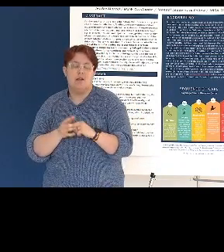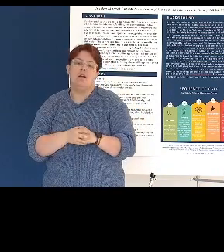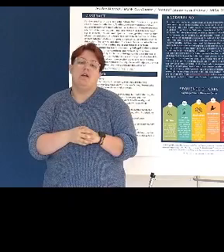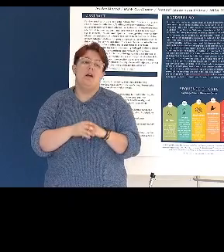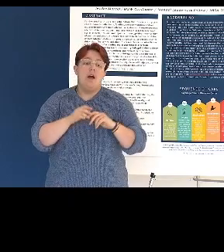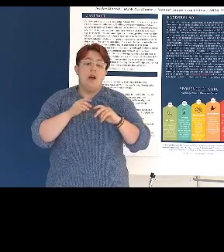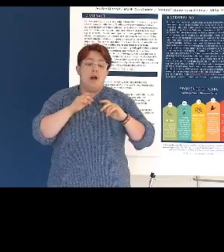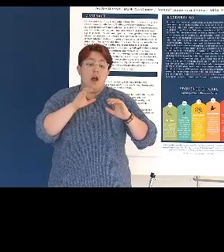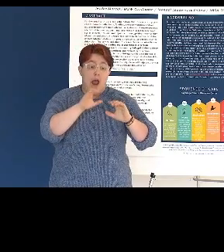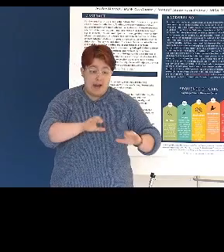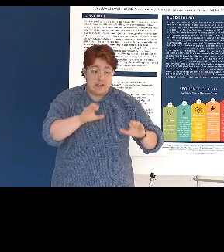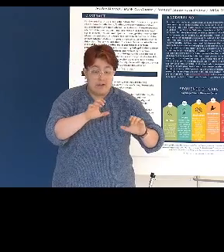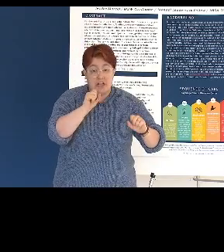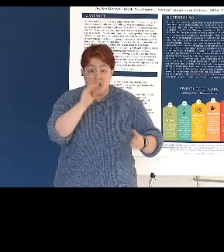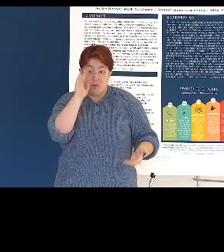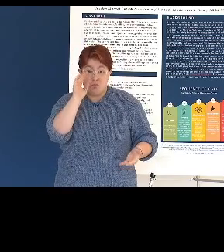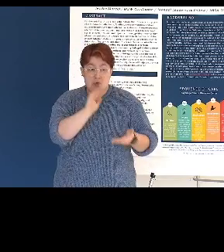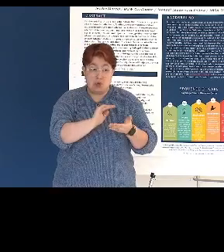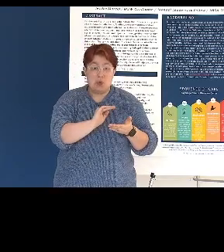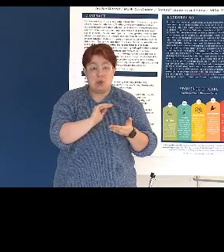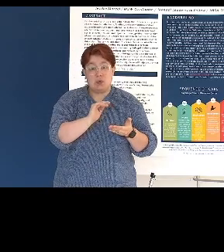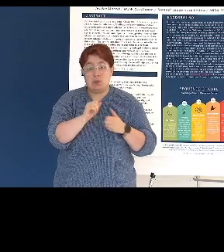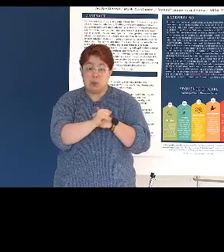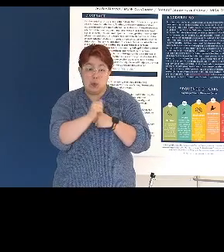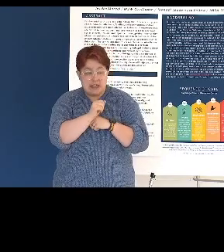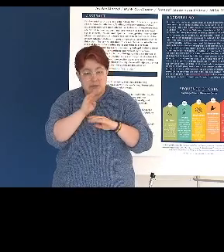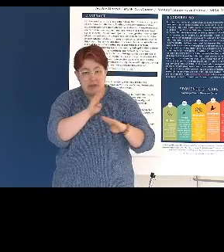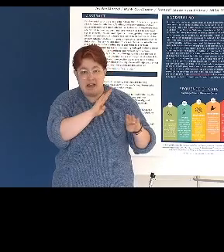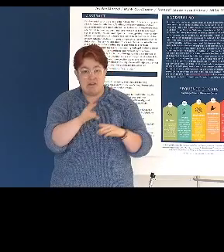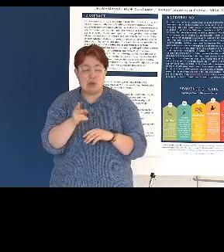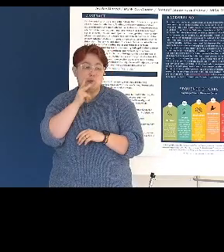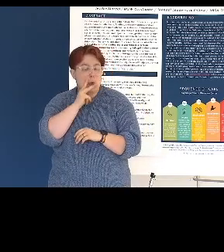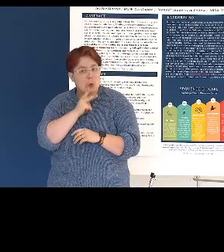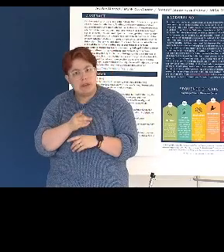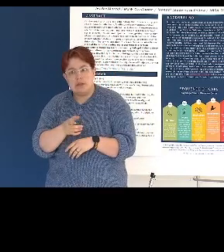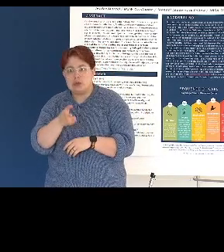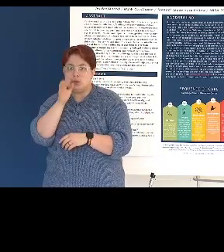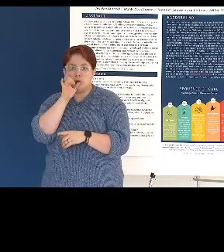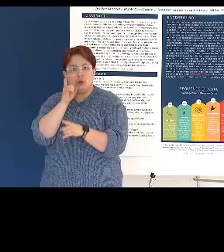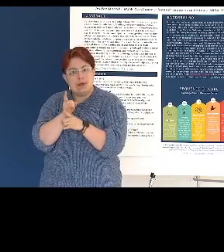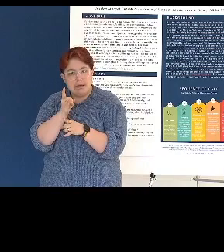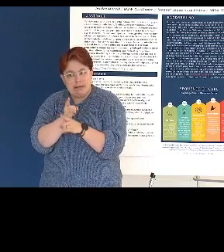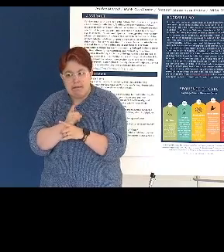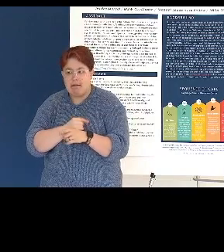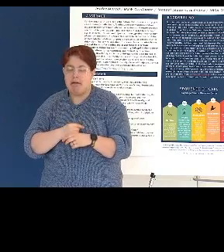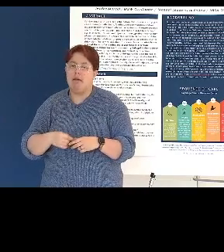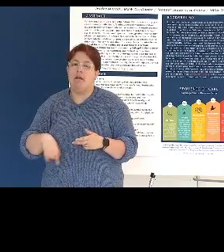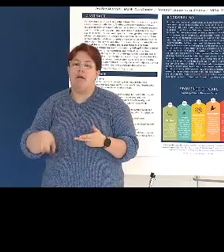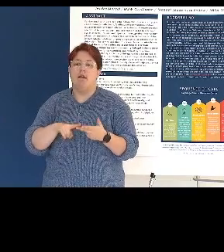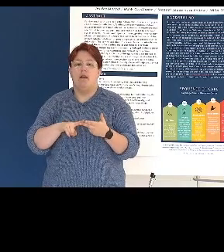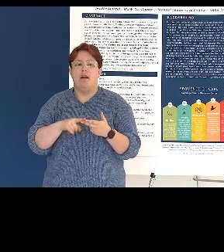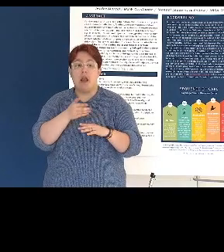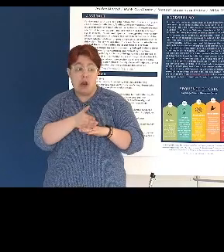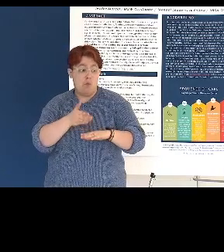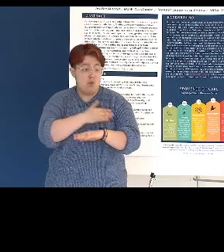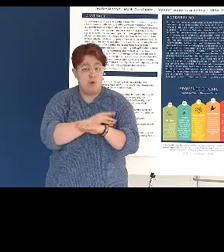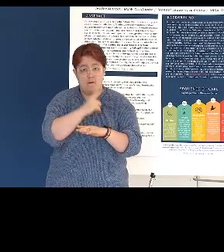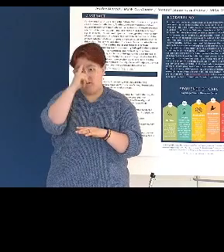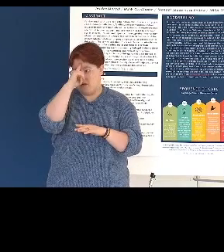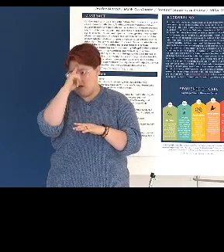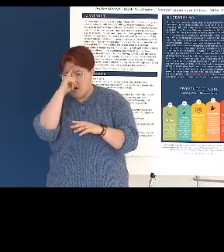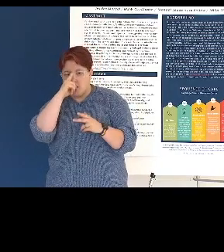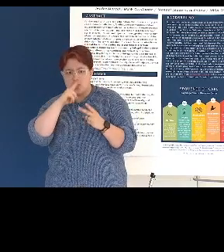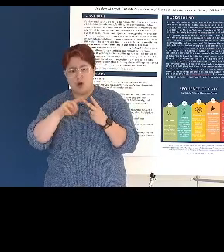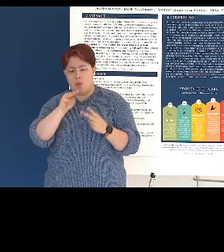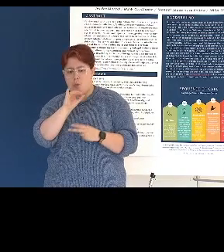also appears to reduce health risk behaviors like smoking and drinking. And physical activity improved cognitions, mood